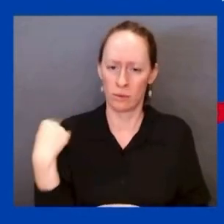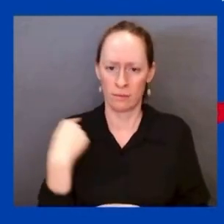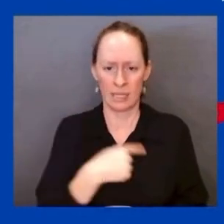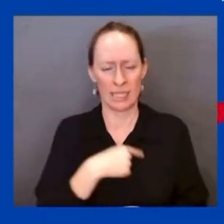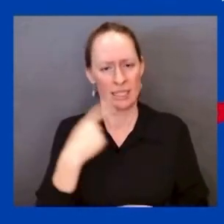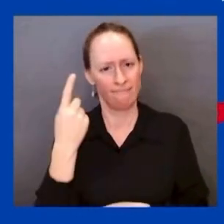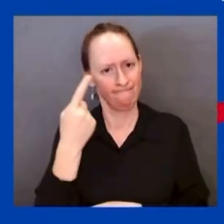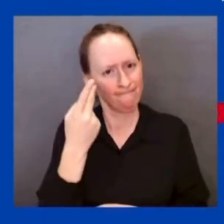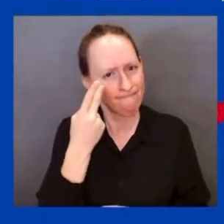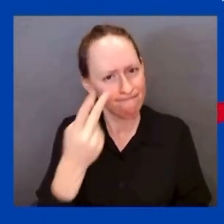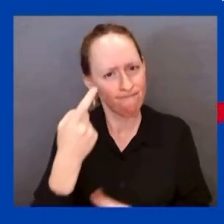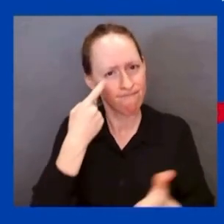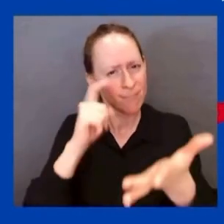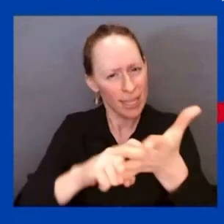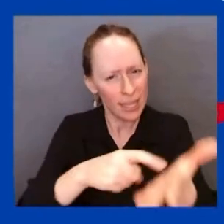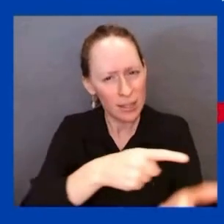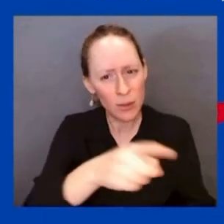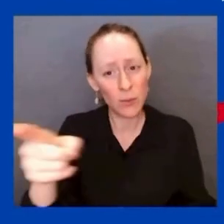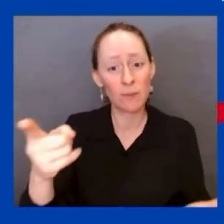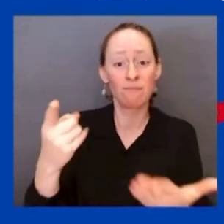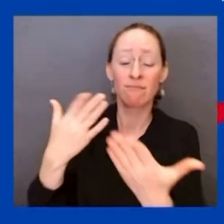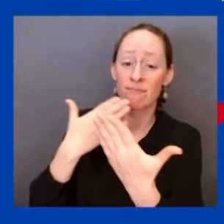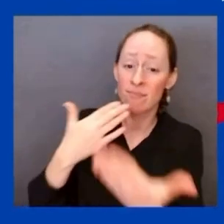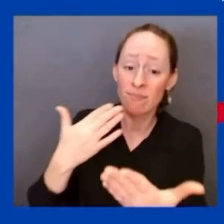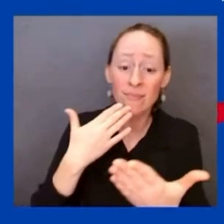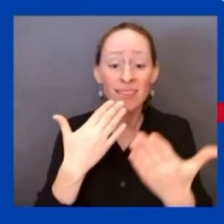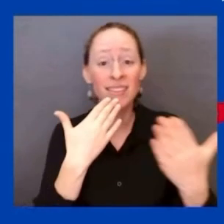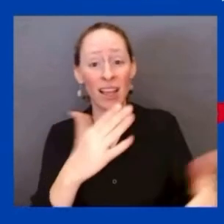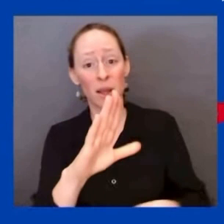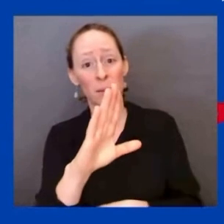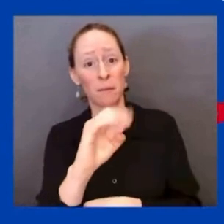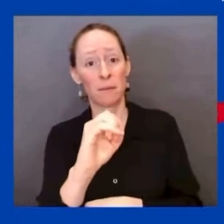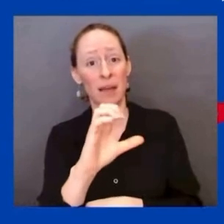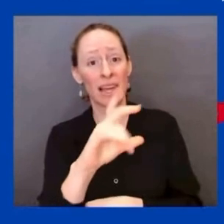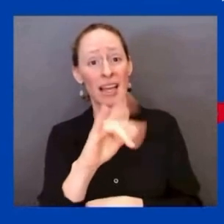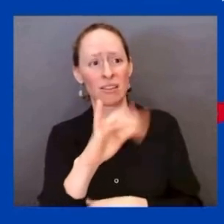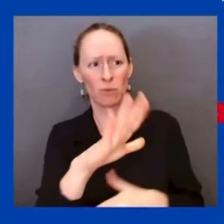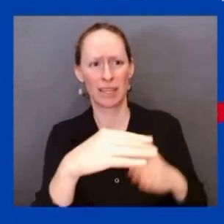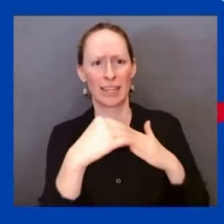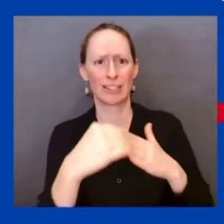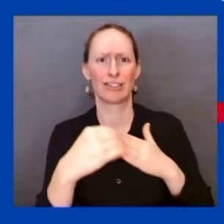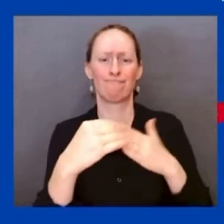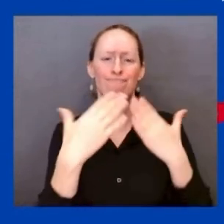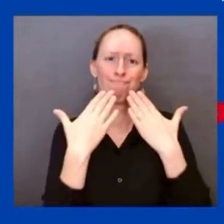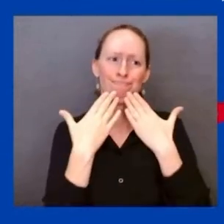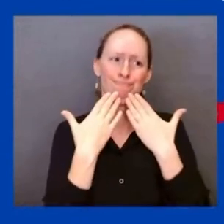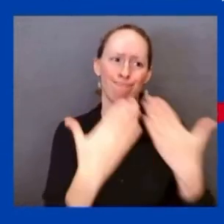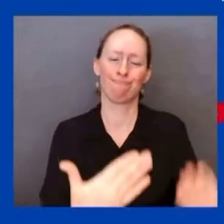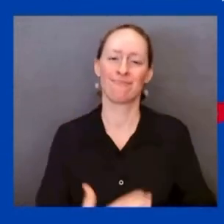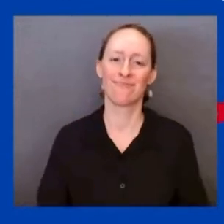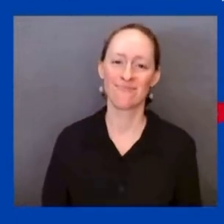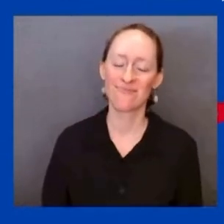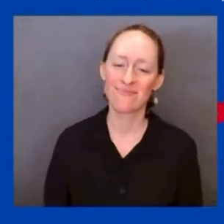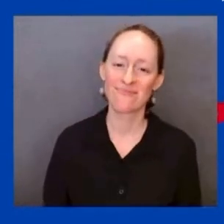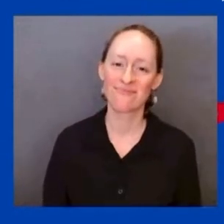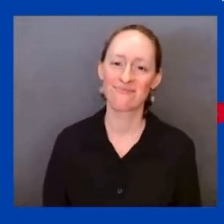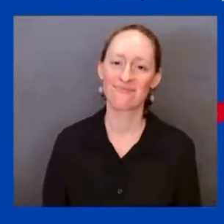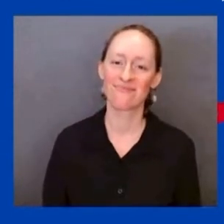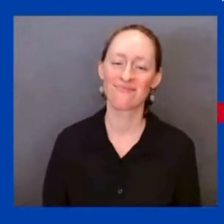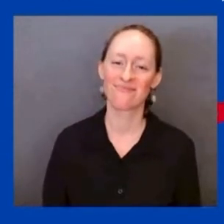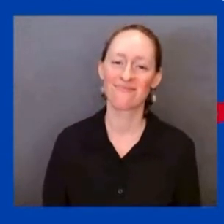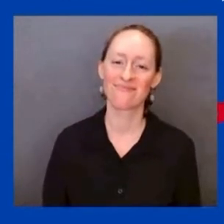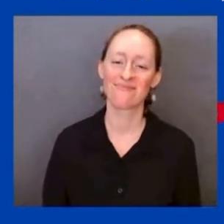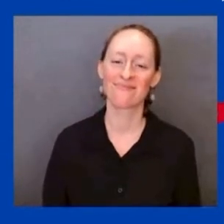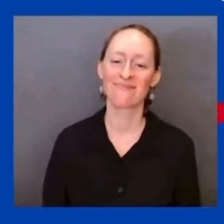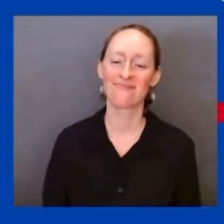leadership. You know, I've often say, and you're tired of hearing me say it probably, but children are the kite strings, they're not somebody else's children,